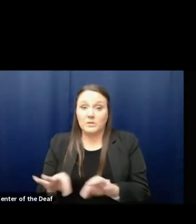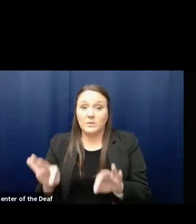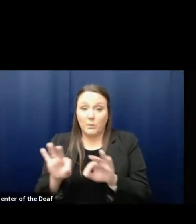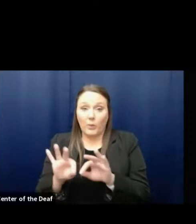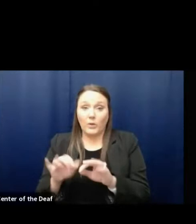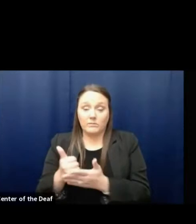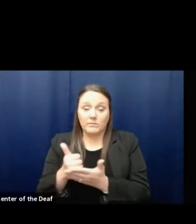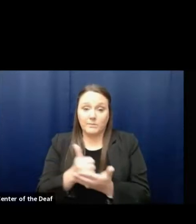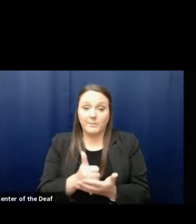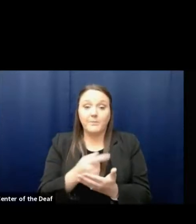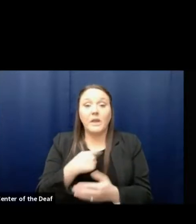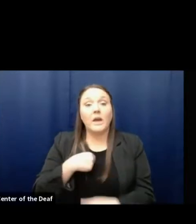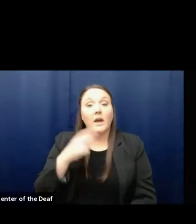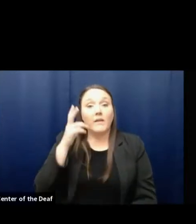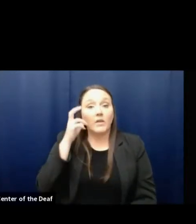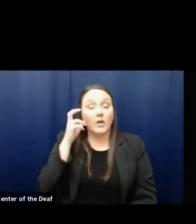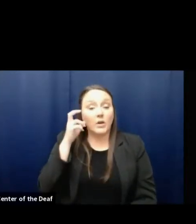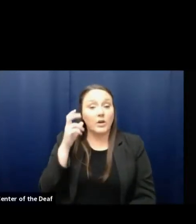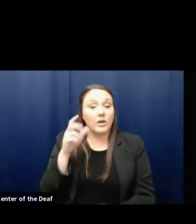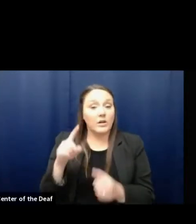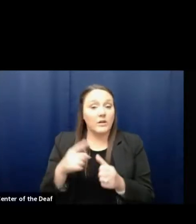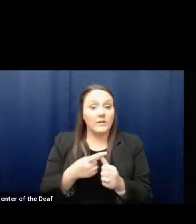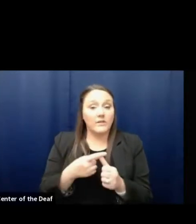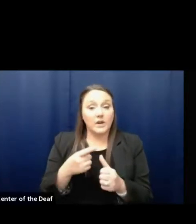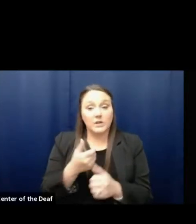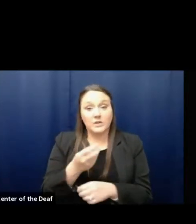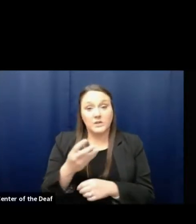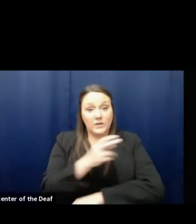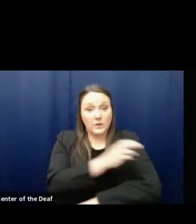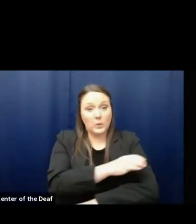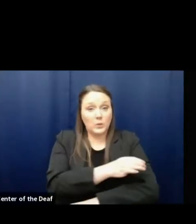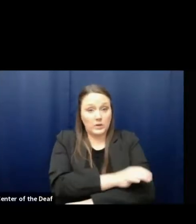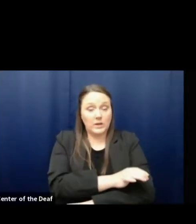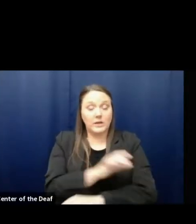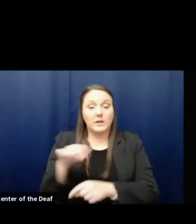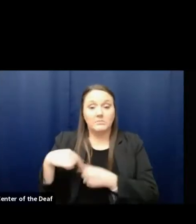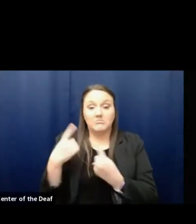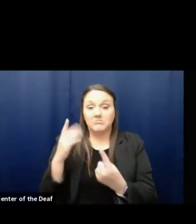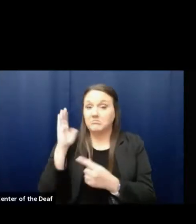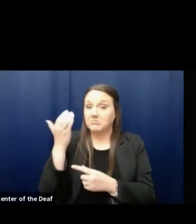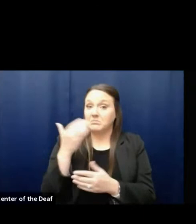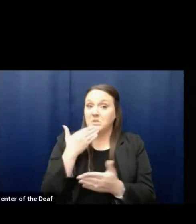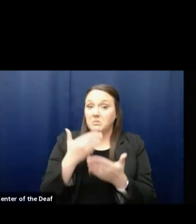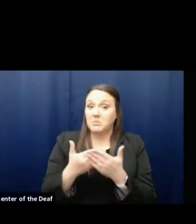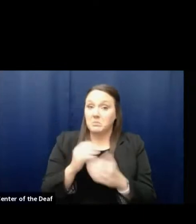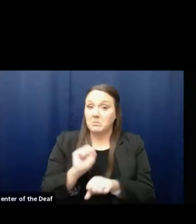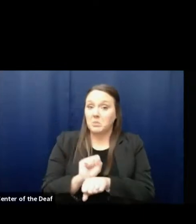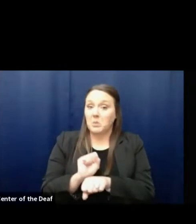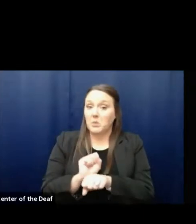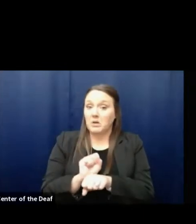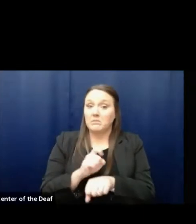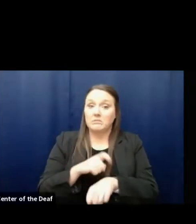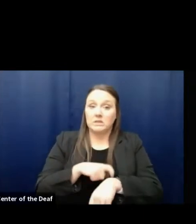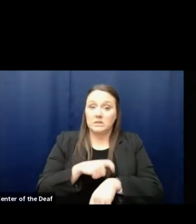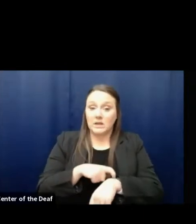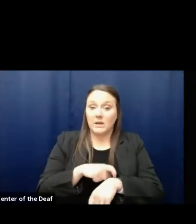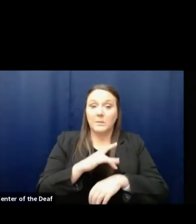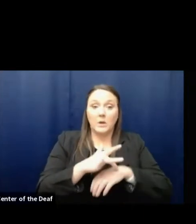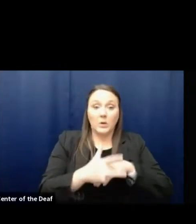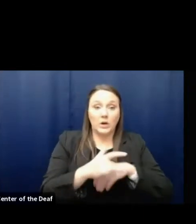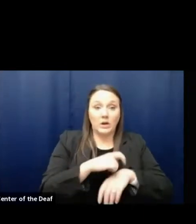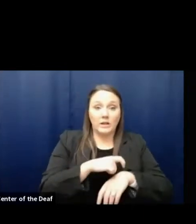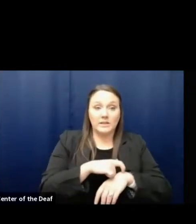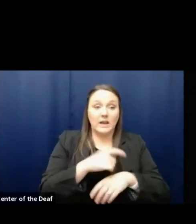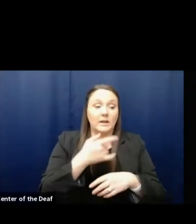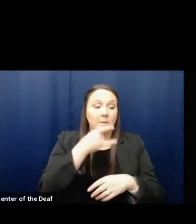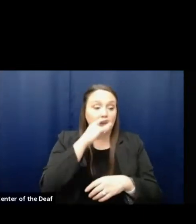that the first couple of clinics that we had seemed to work out really good with timing, with the early timing being the kids getting out of